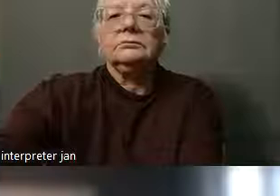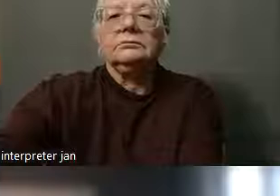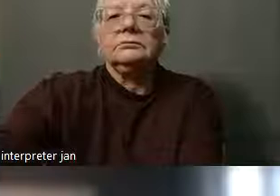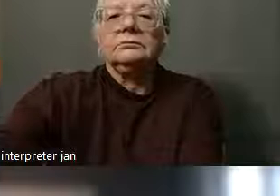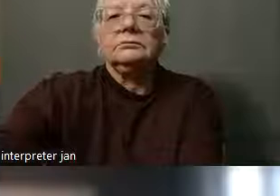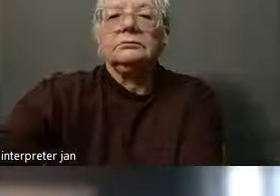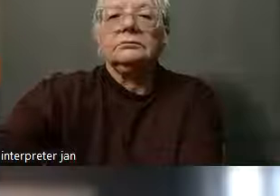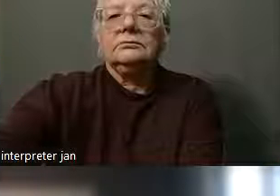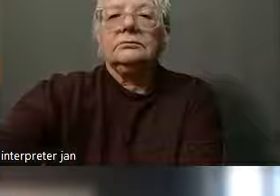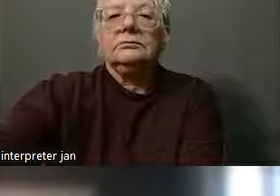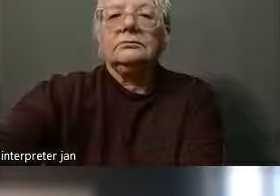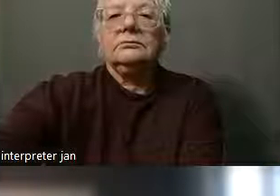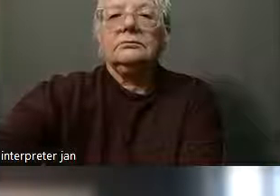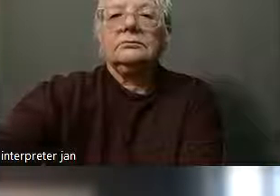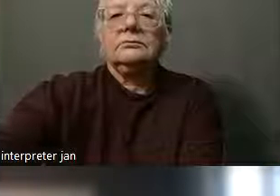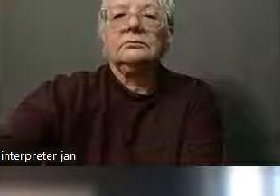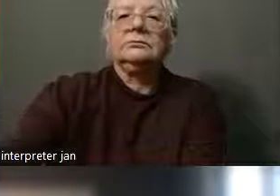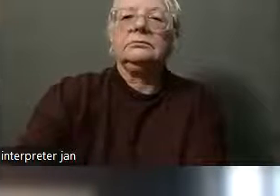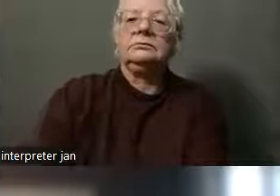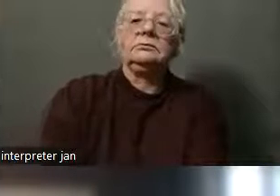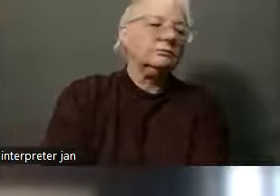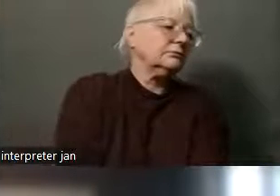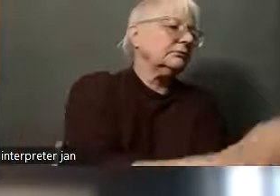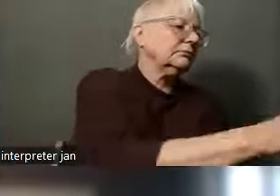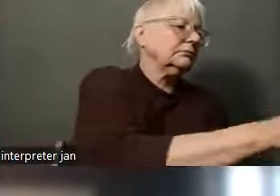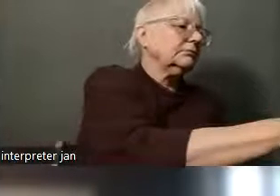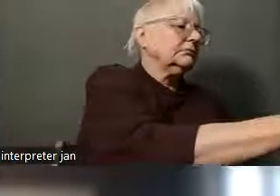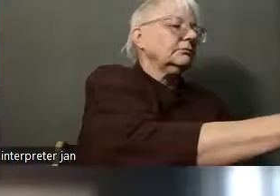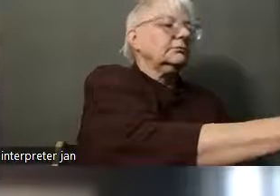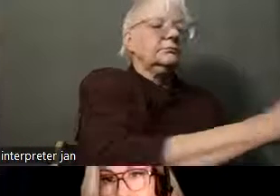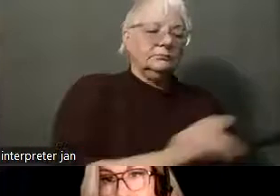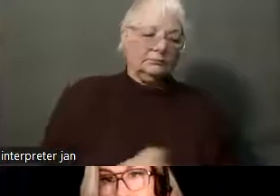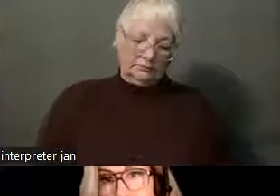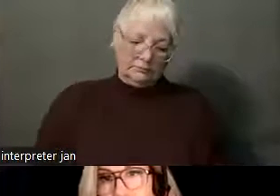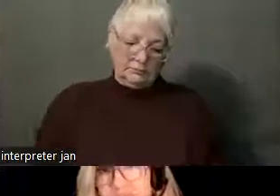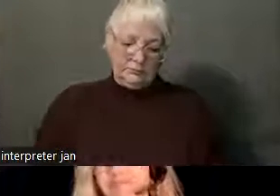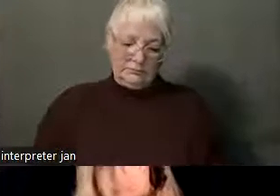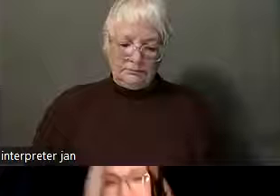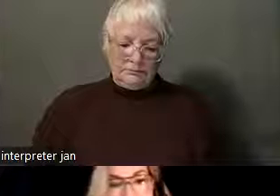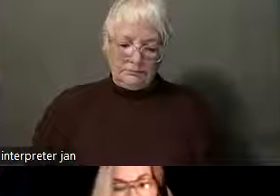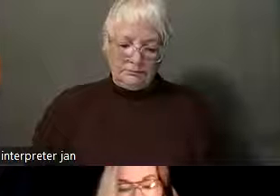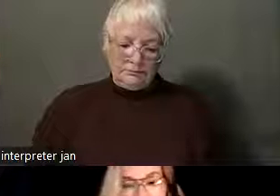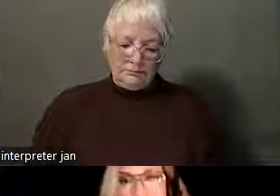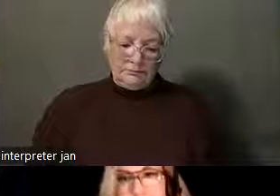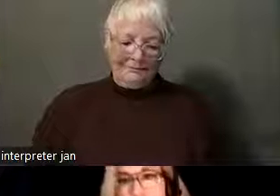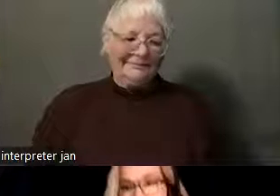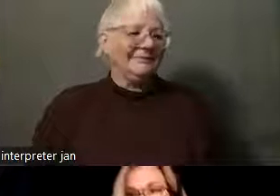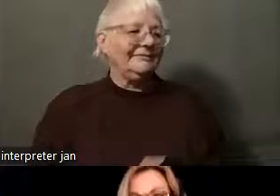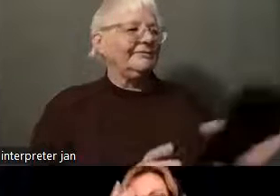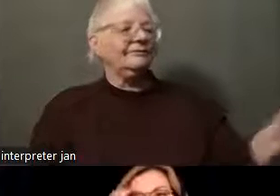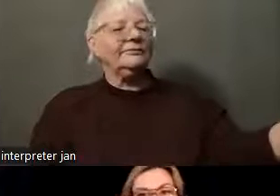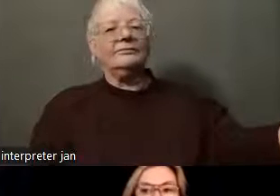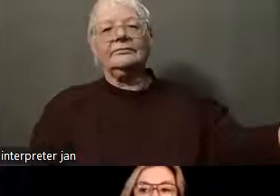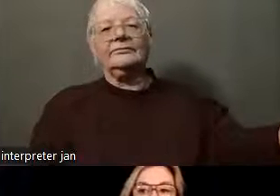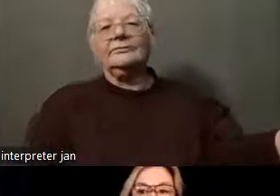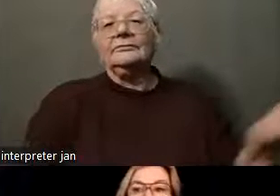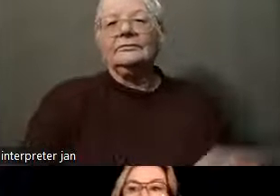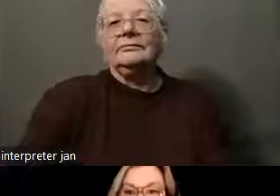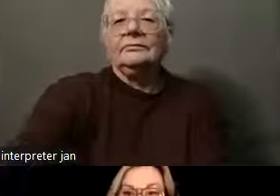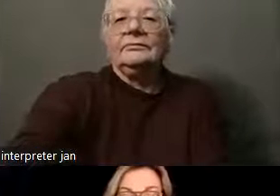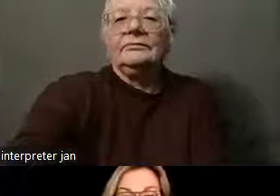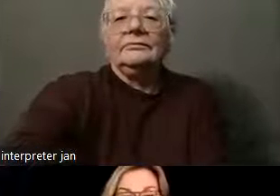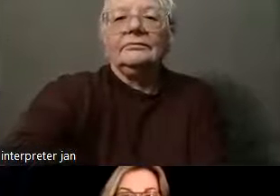I want to add an element to this question as well. When you think about your